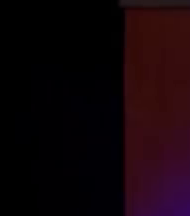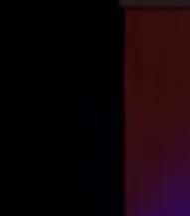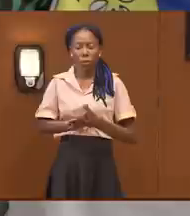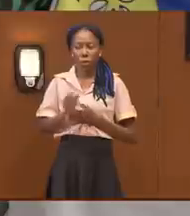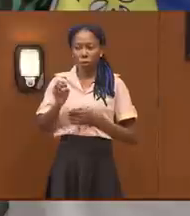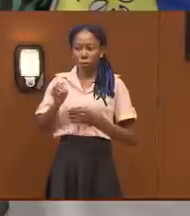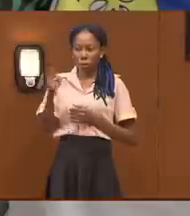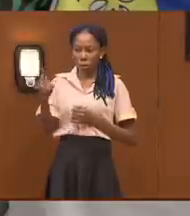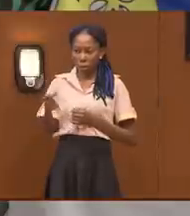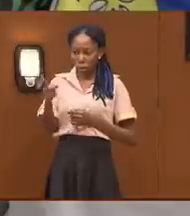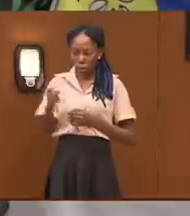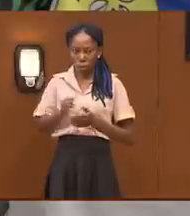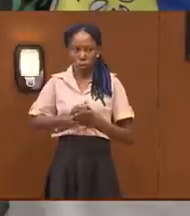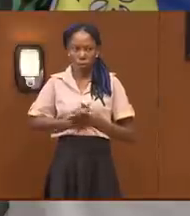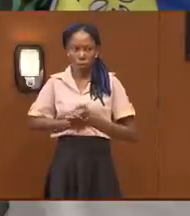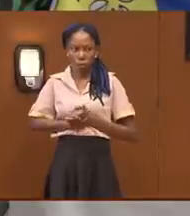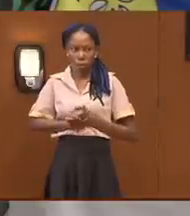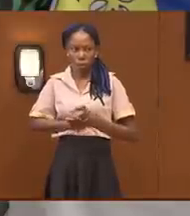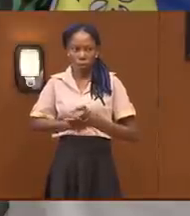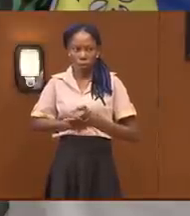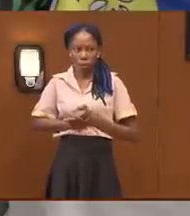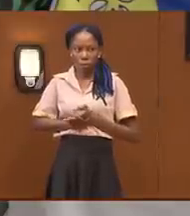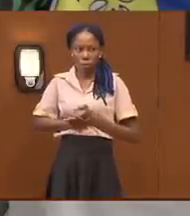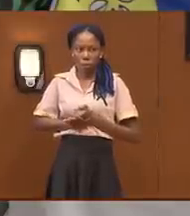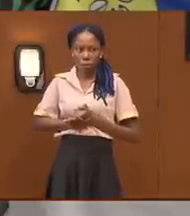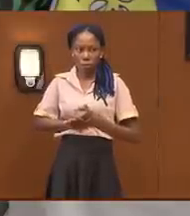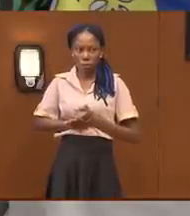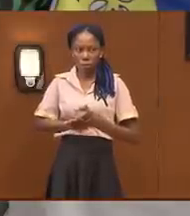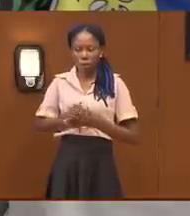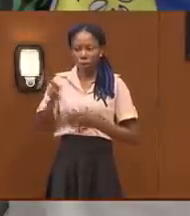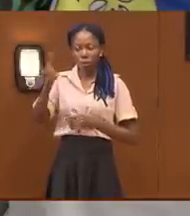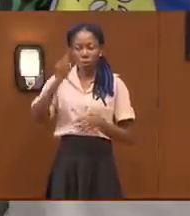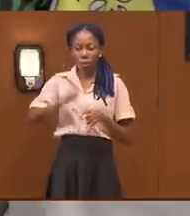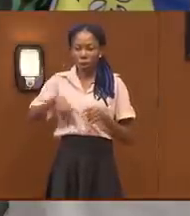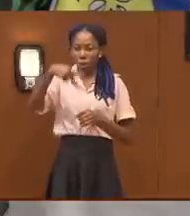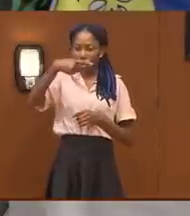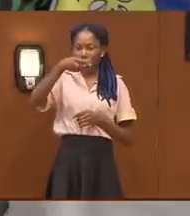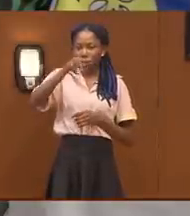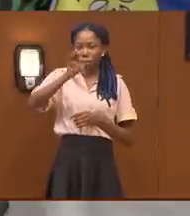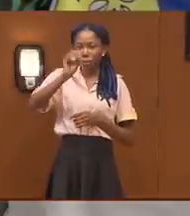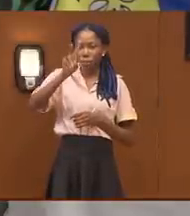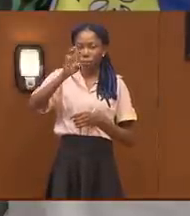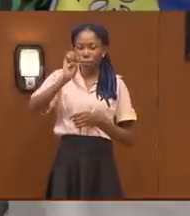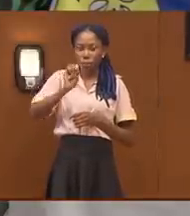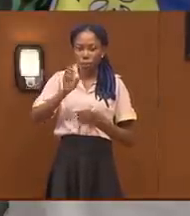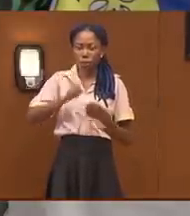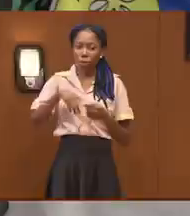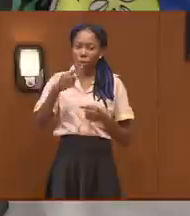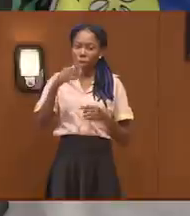Mr. Sylvester. No, no, ma'am. You cannot prove to the court that you are not